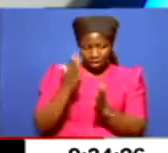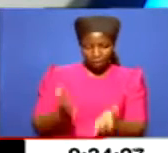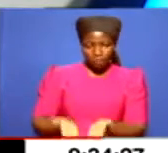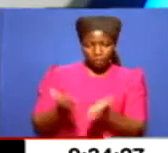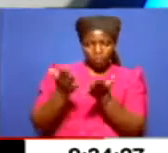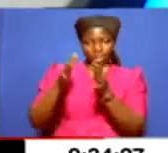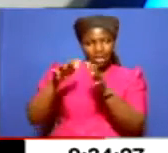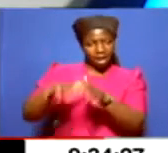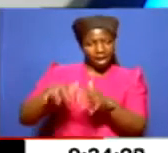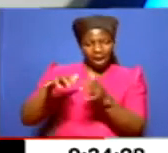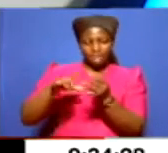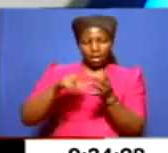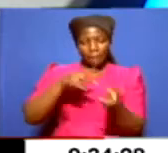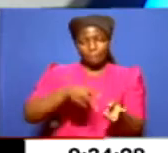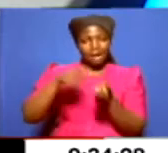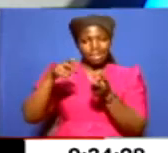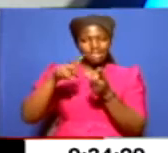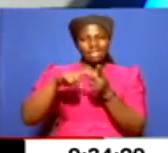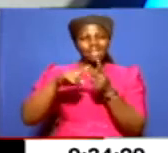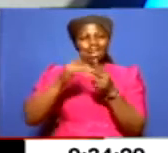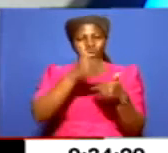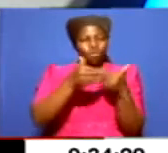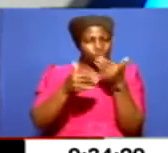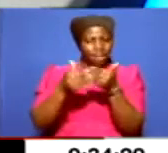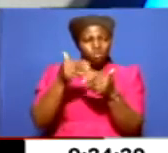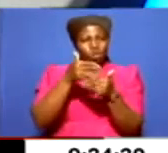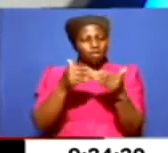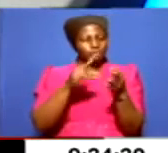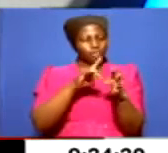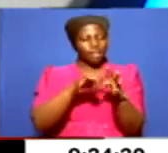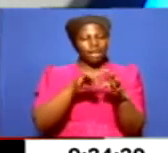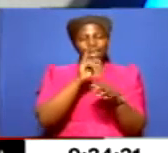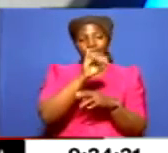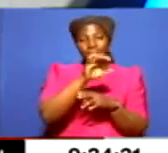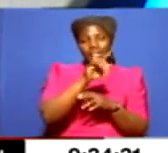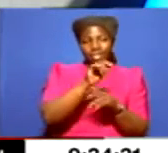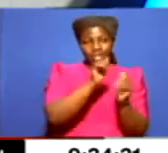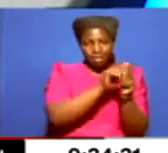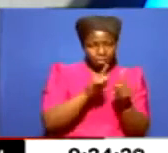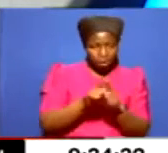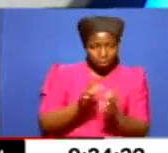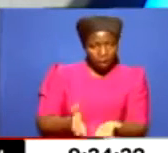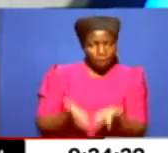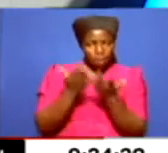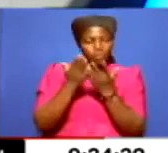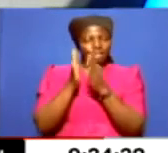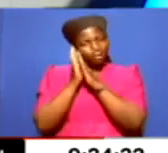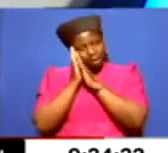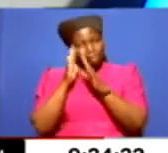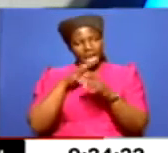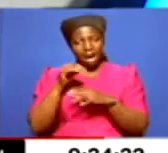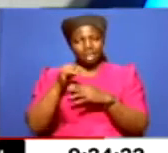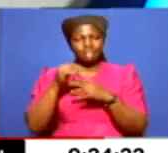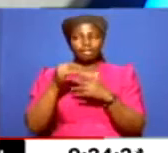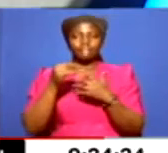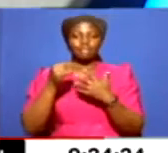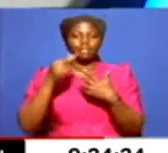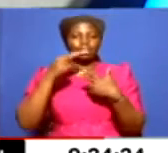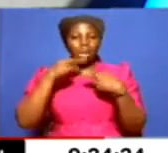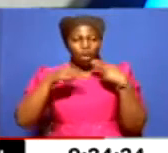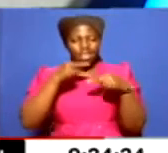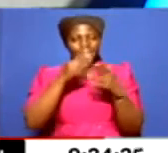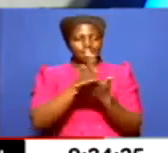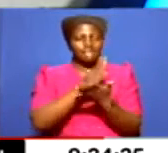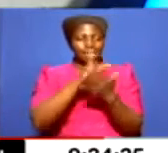mining, construction and ICT, as well as recovery in the accommodation and restaurant sector as global travel